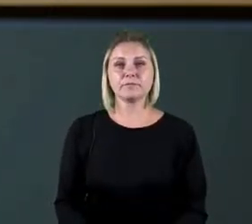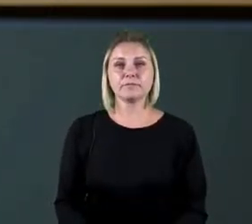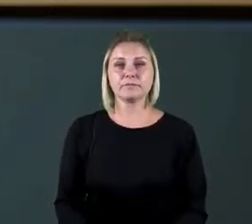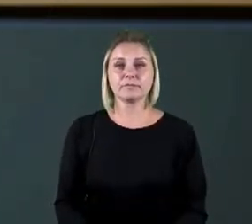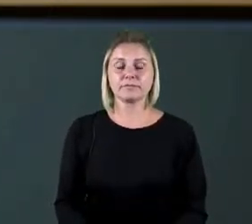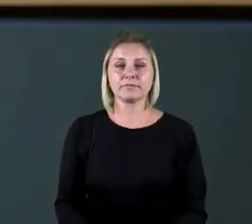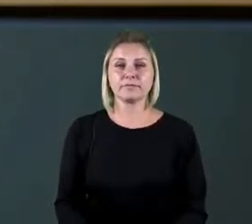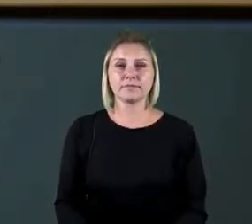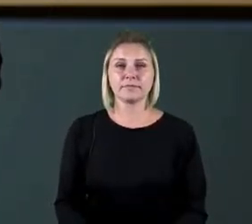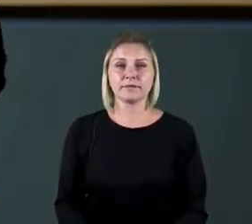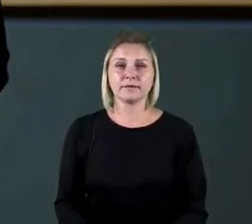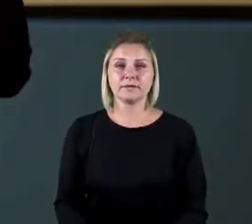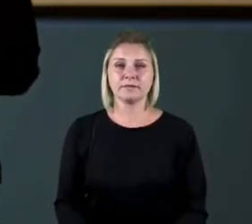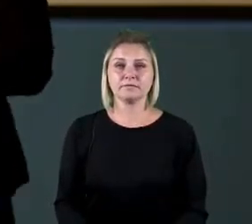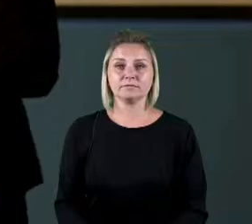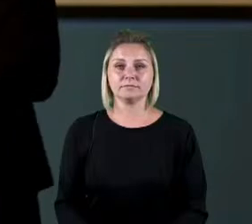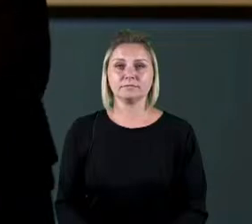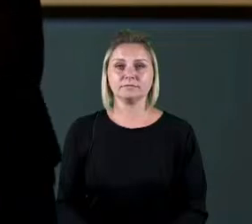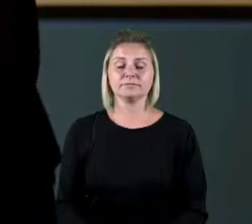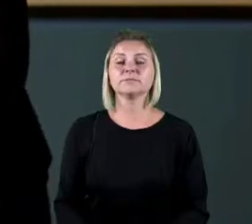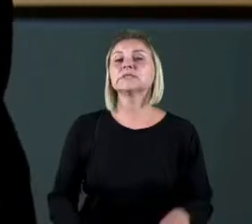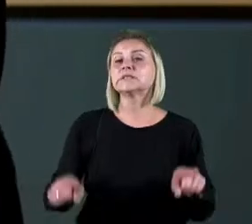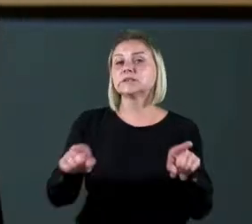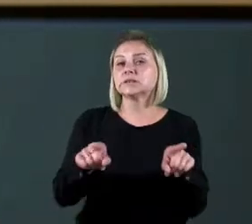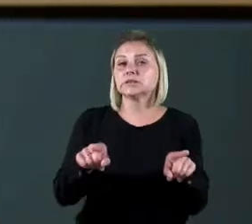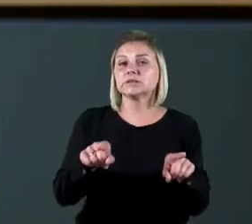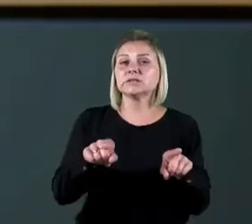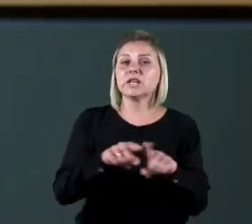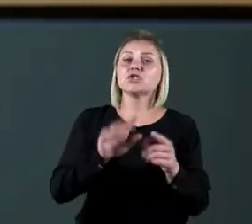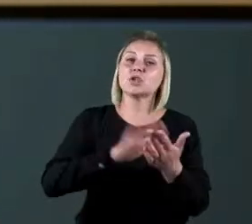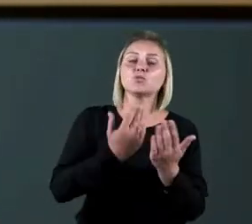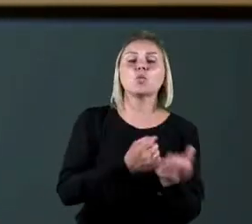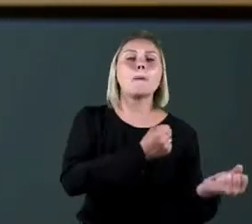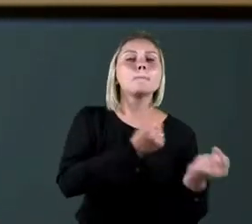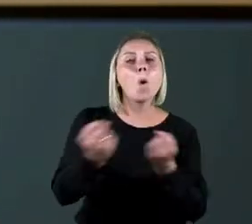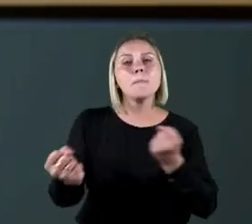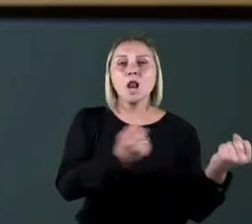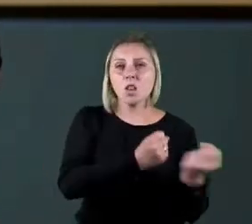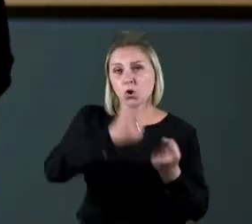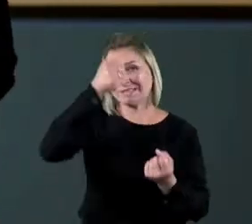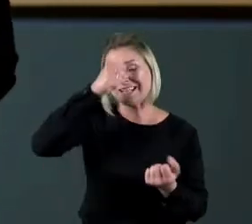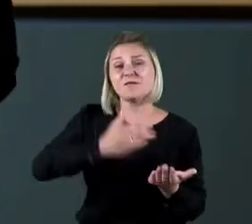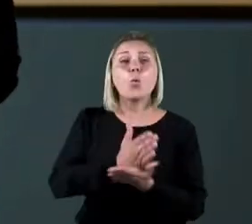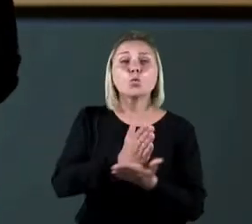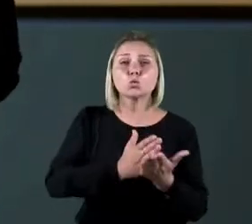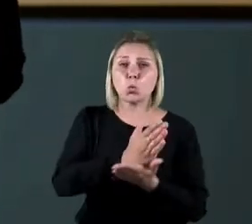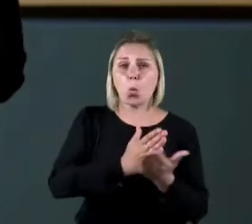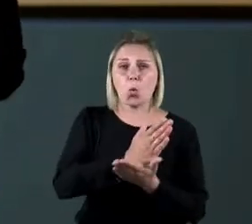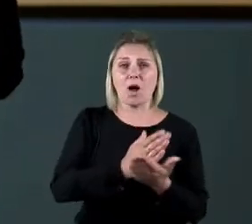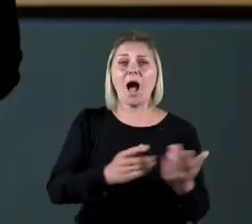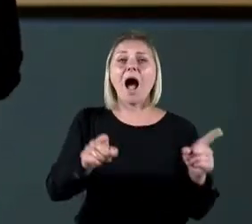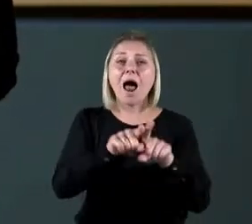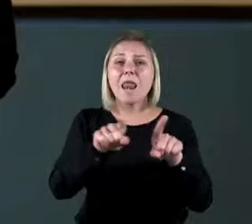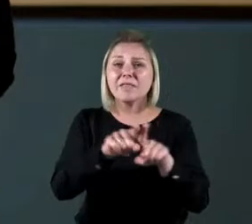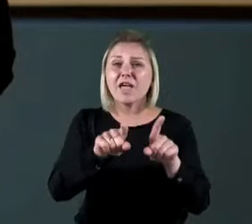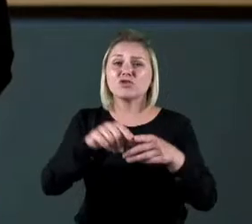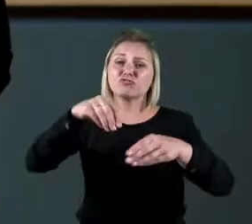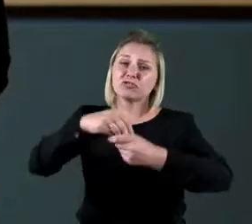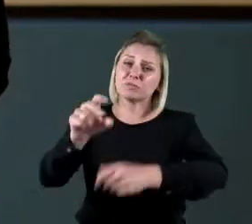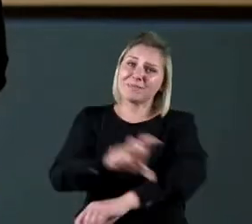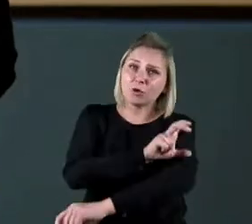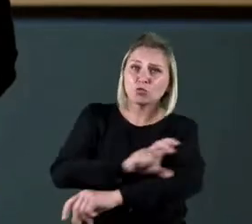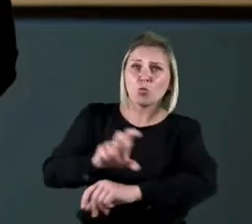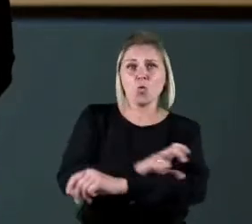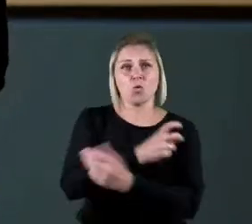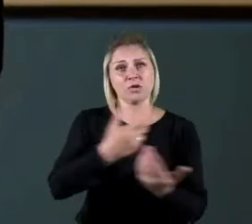of approach through technology, but also using digital tools for urban planning and for